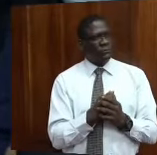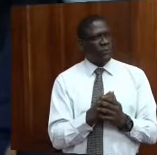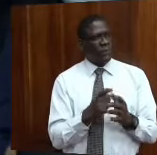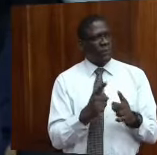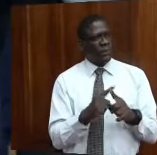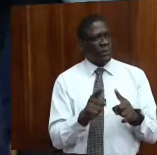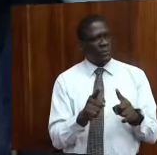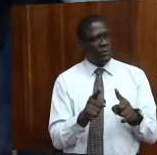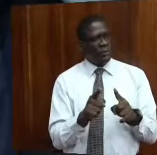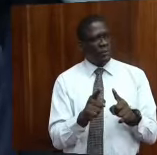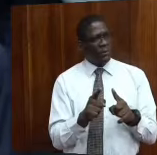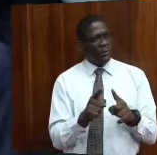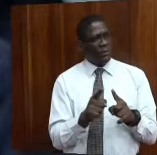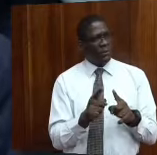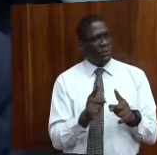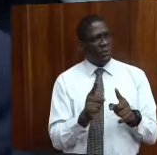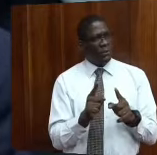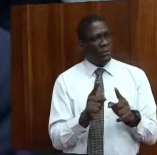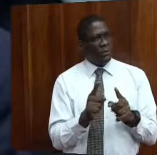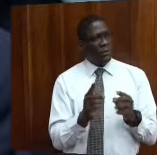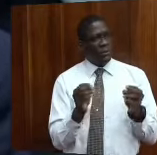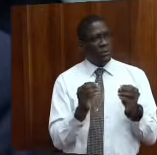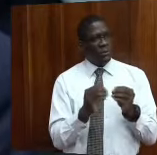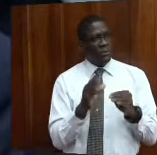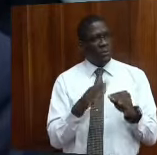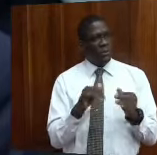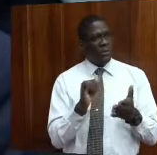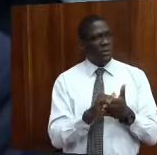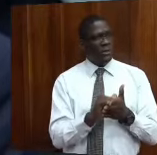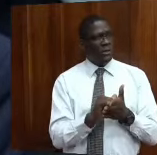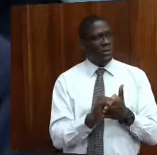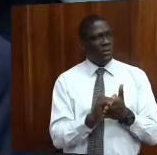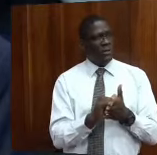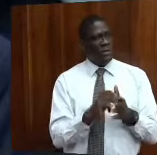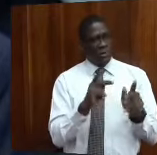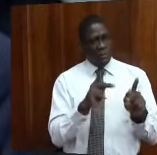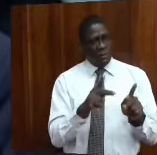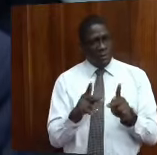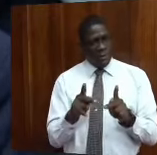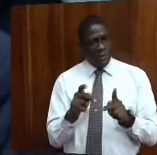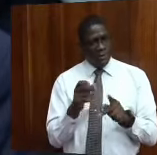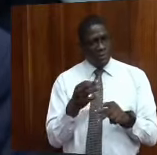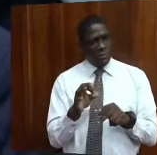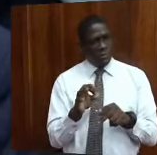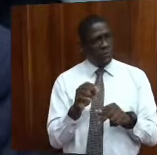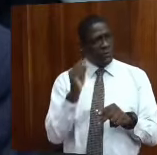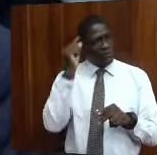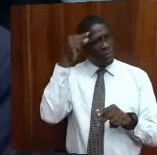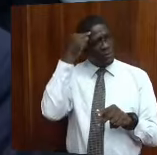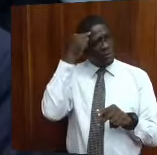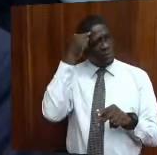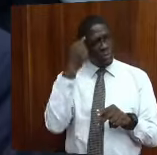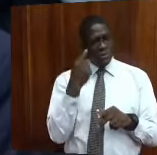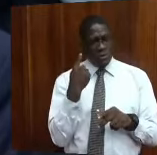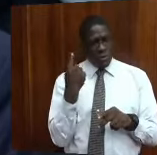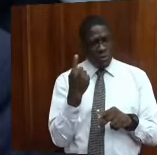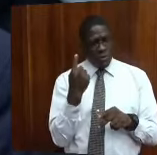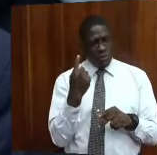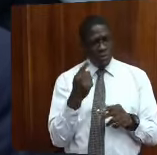in addition to all this, Mr. Speaker, our interventions have always been shaped by